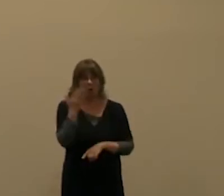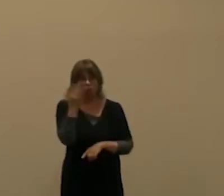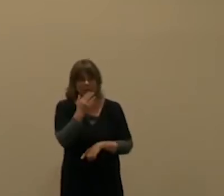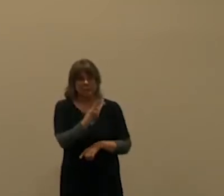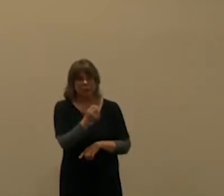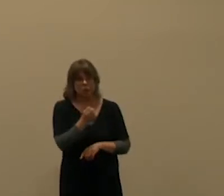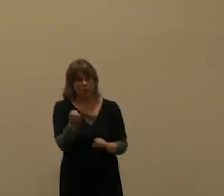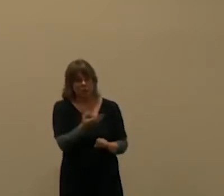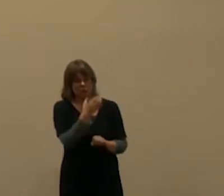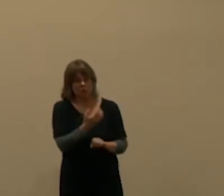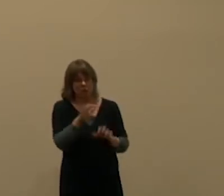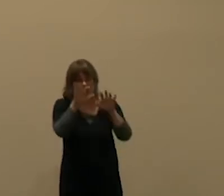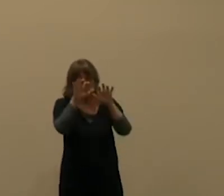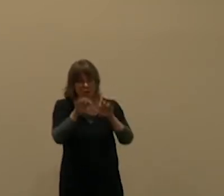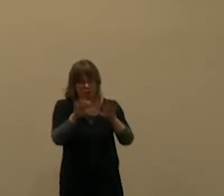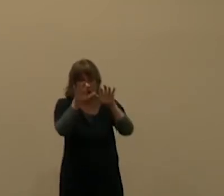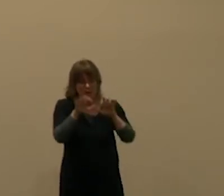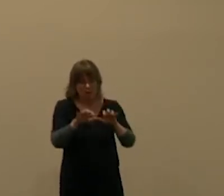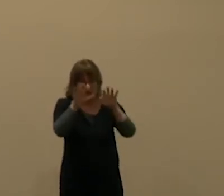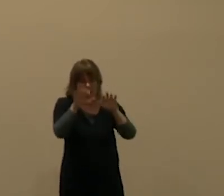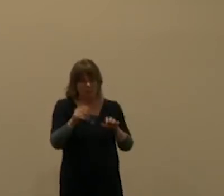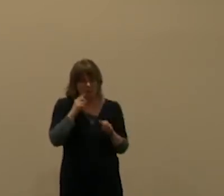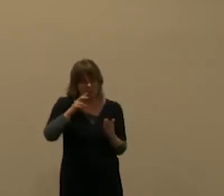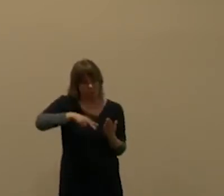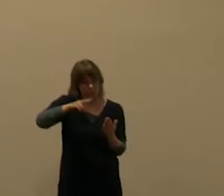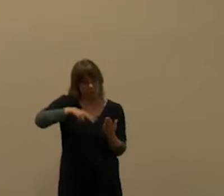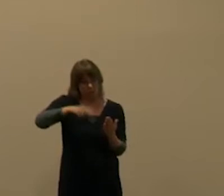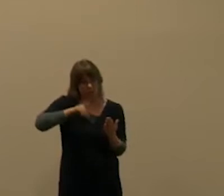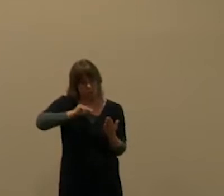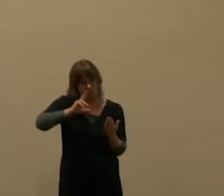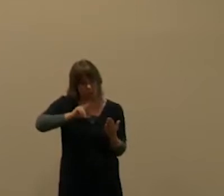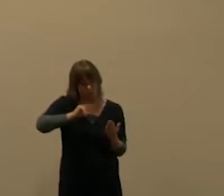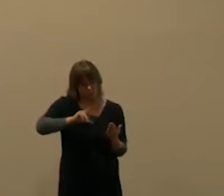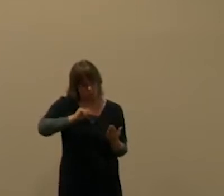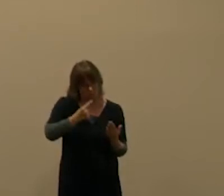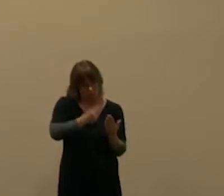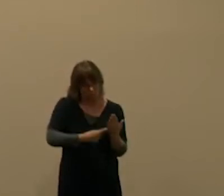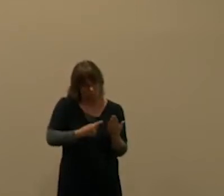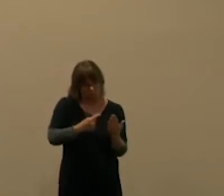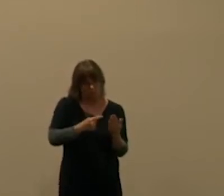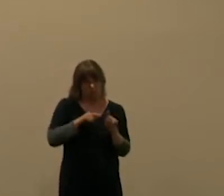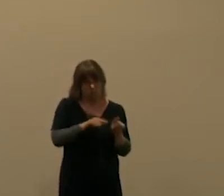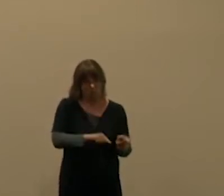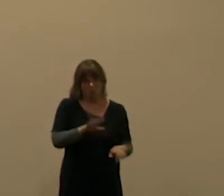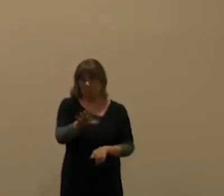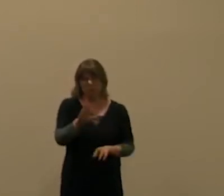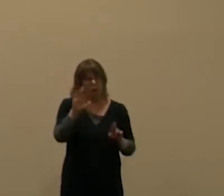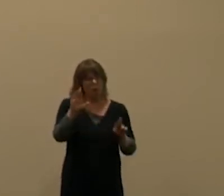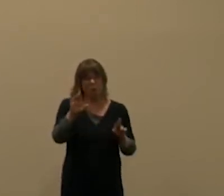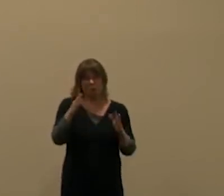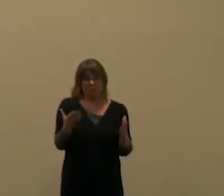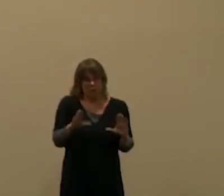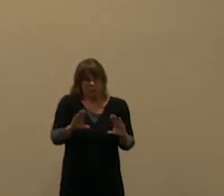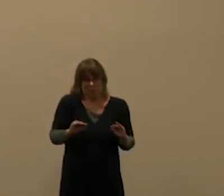slides with lots of text, and I will read everything out word for word. So I really hope that we don't have that